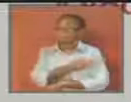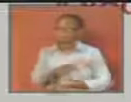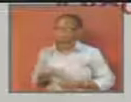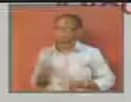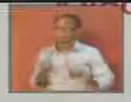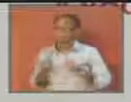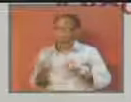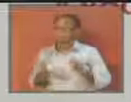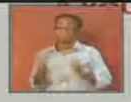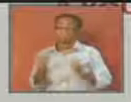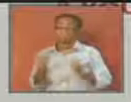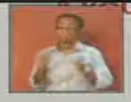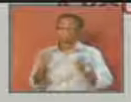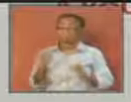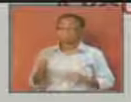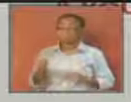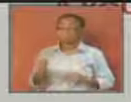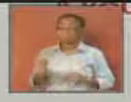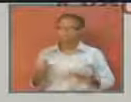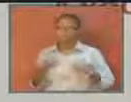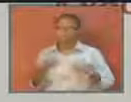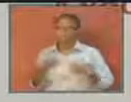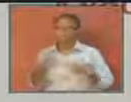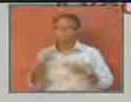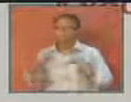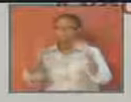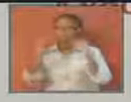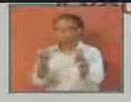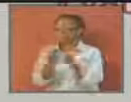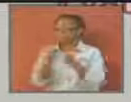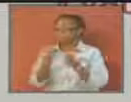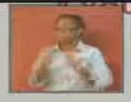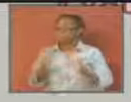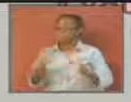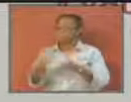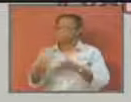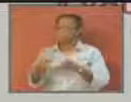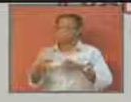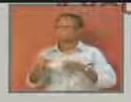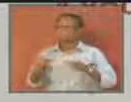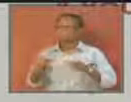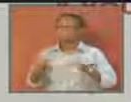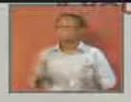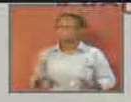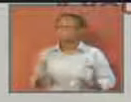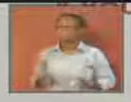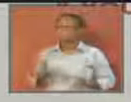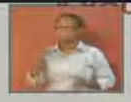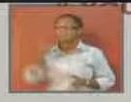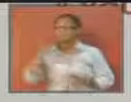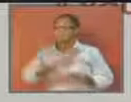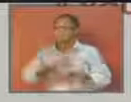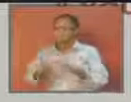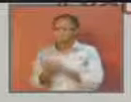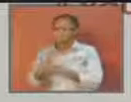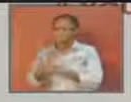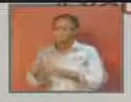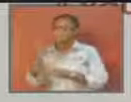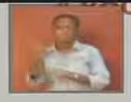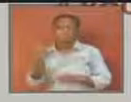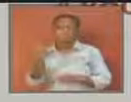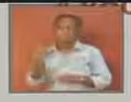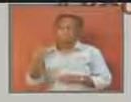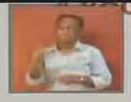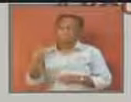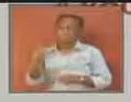as far as I am aware, to deal with COVID-19 cases, which is separate and apart from their regular ambulances because of infection prevention